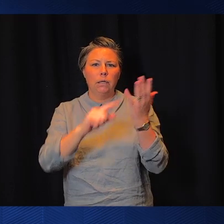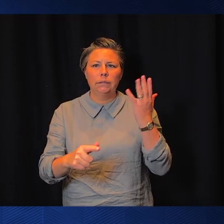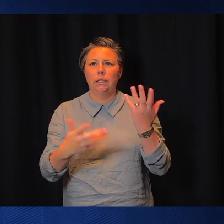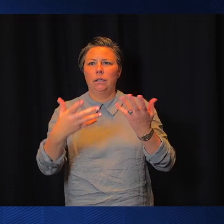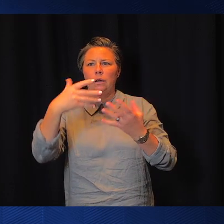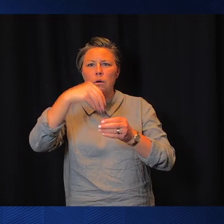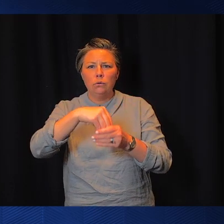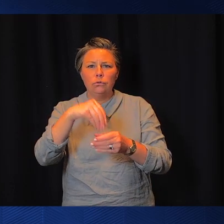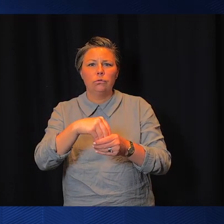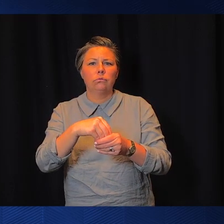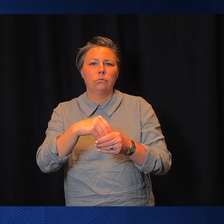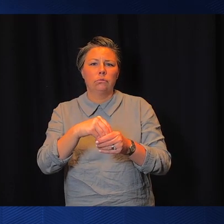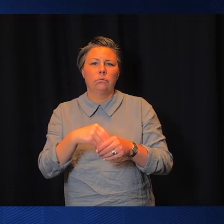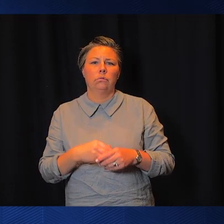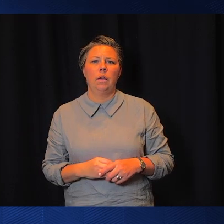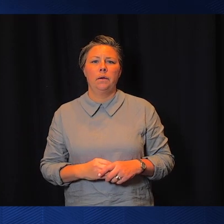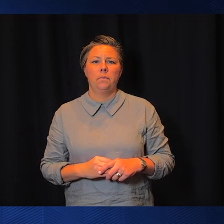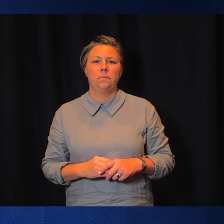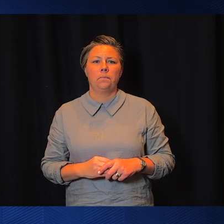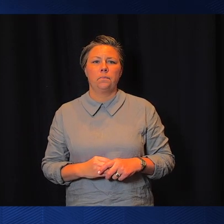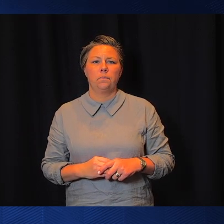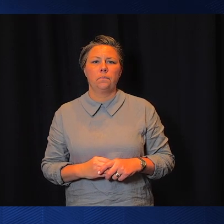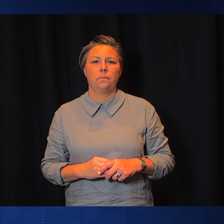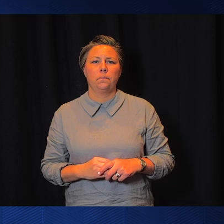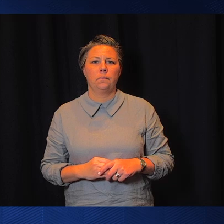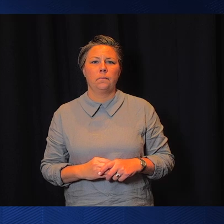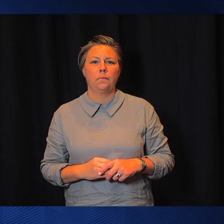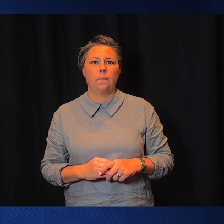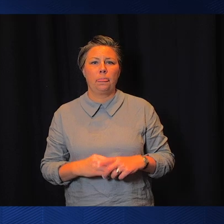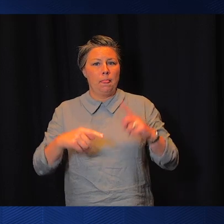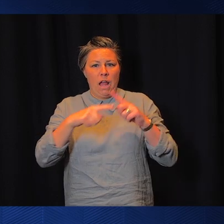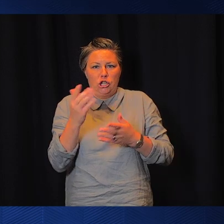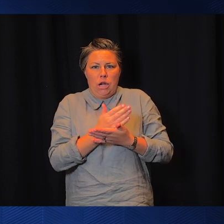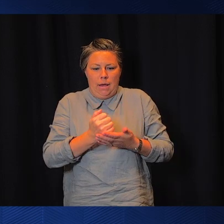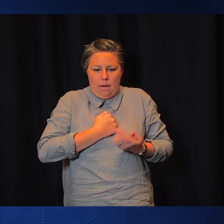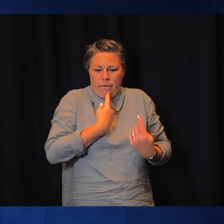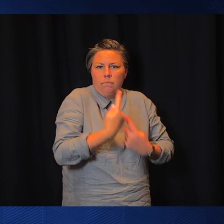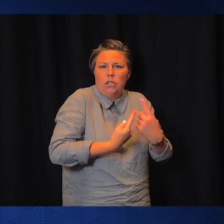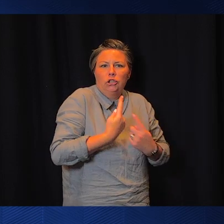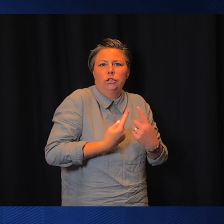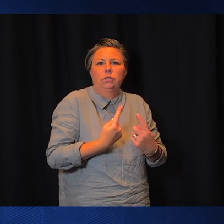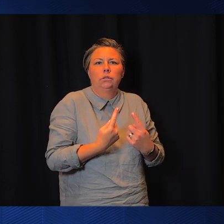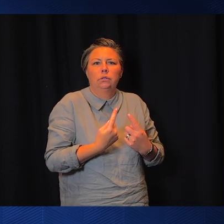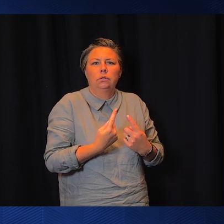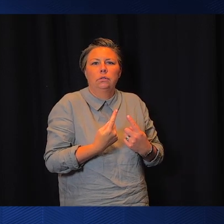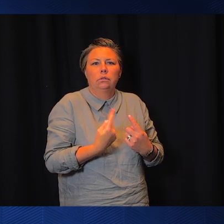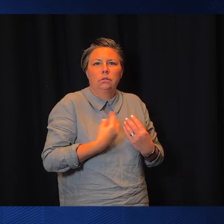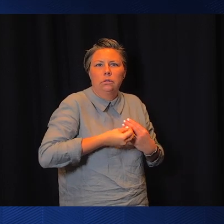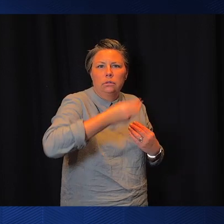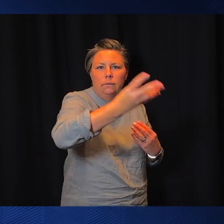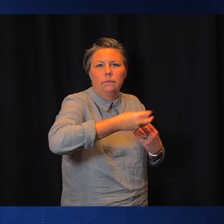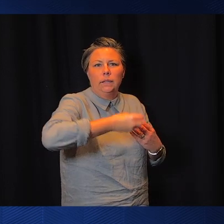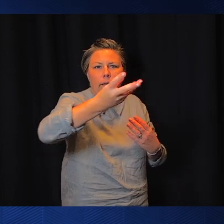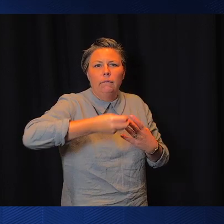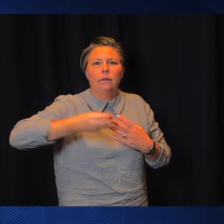and also give them resources which we have, like a Washington group of questions, which